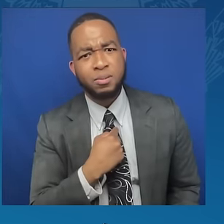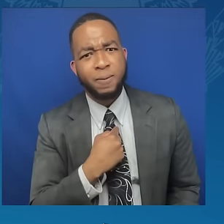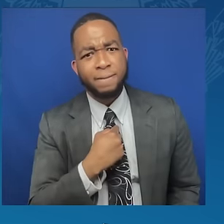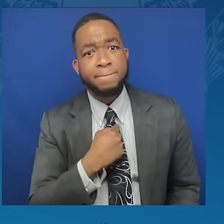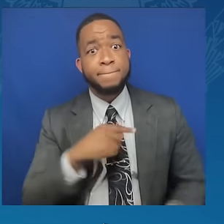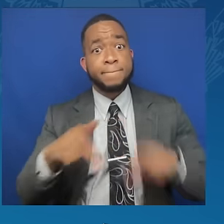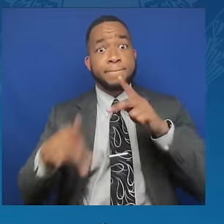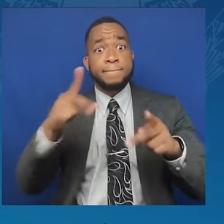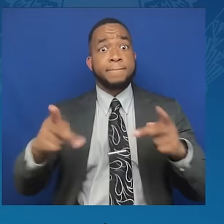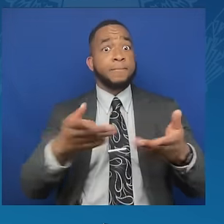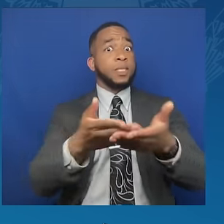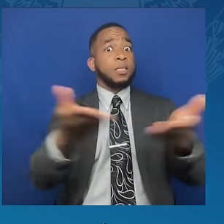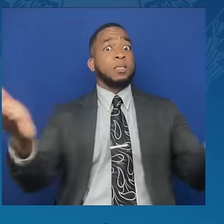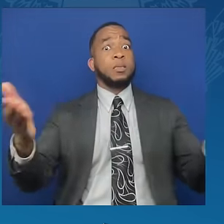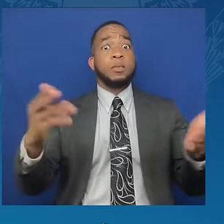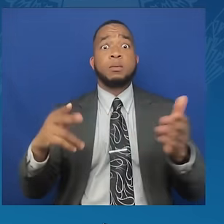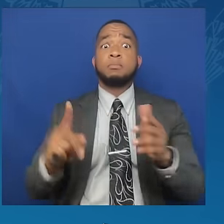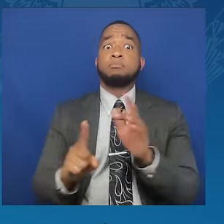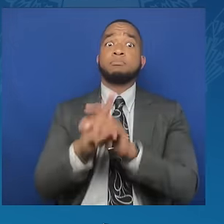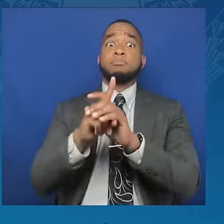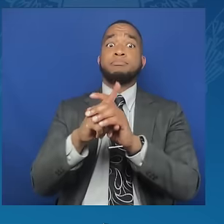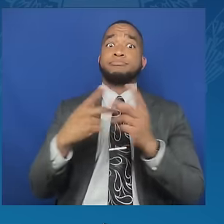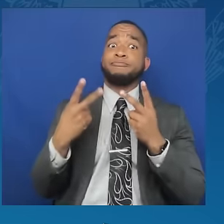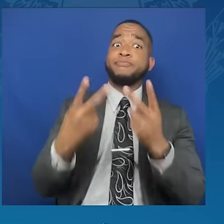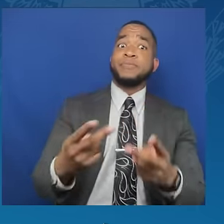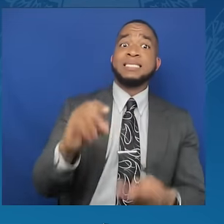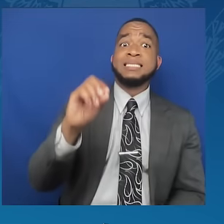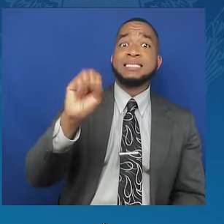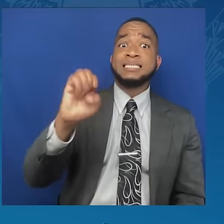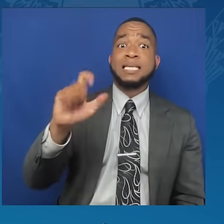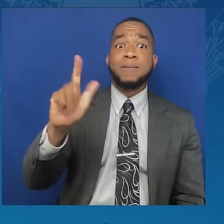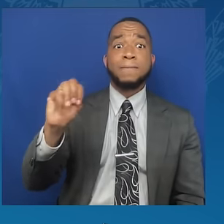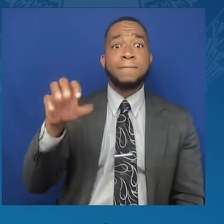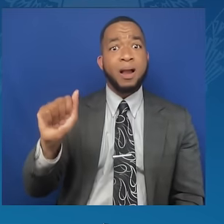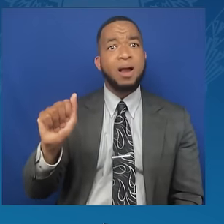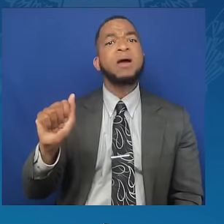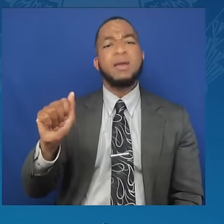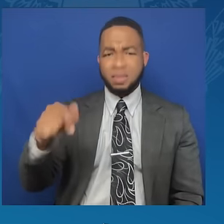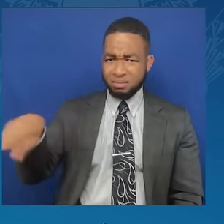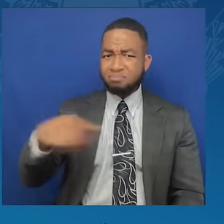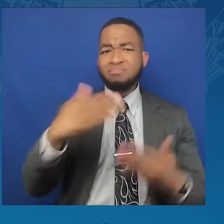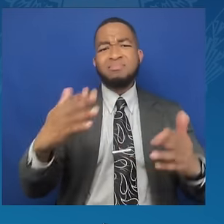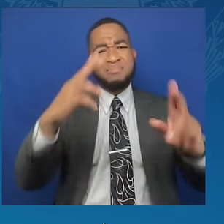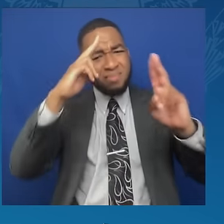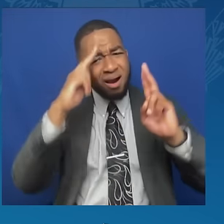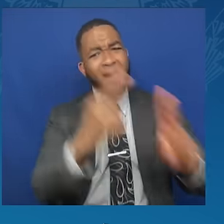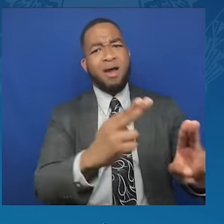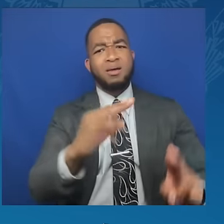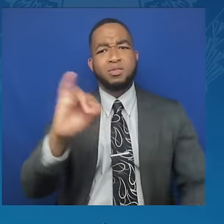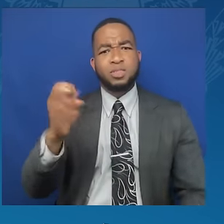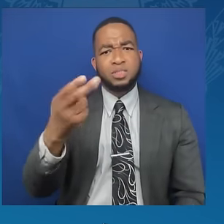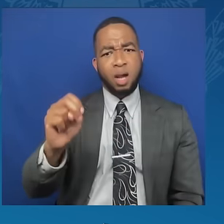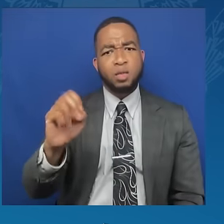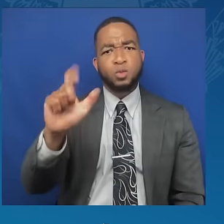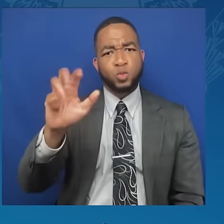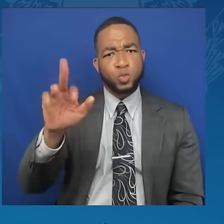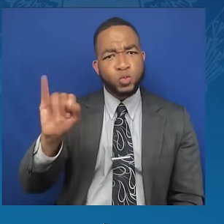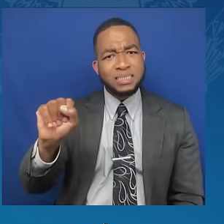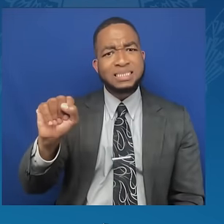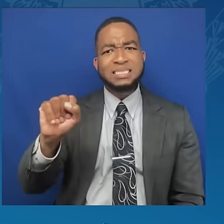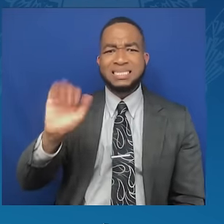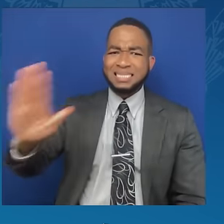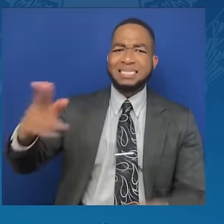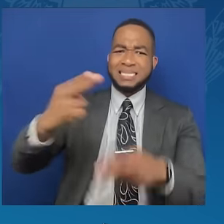Honor John's legacy and the legacies of the foot soldiers and do something about it. We can do it, and we can do it